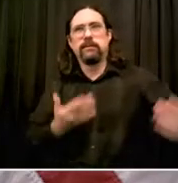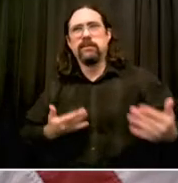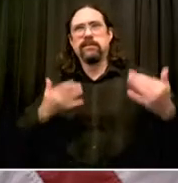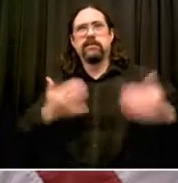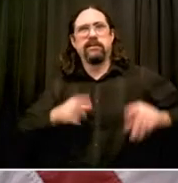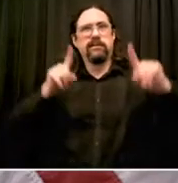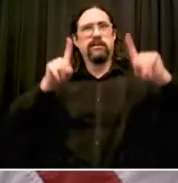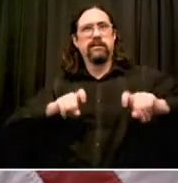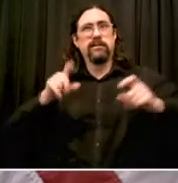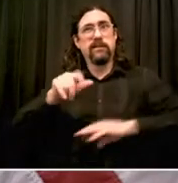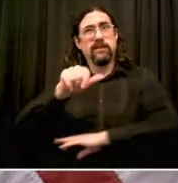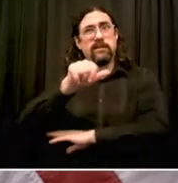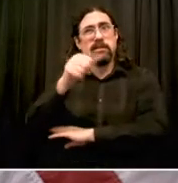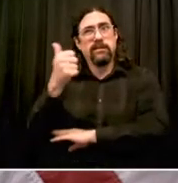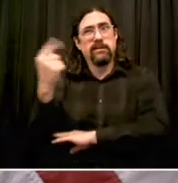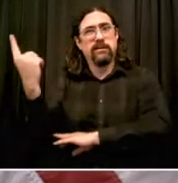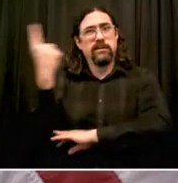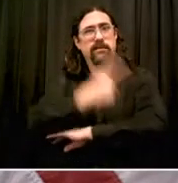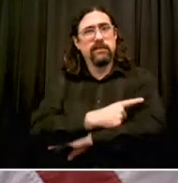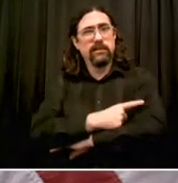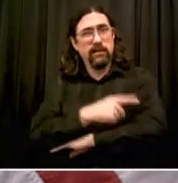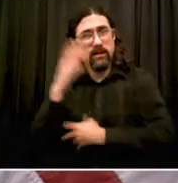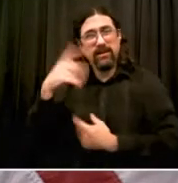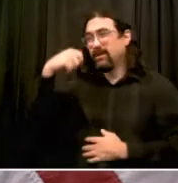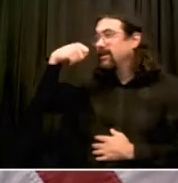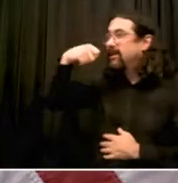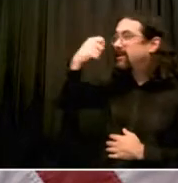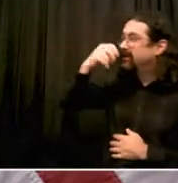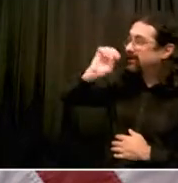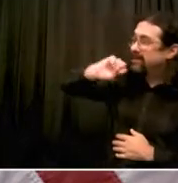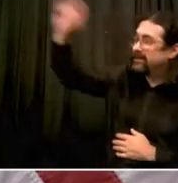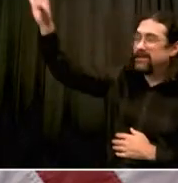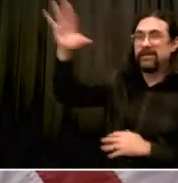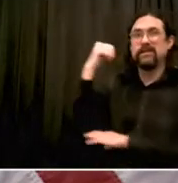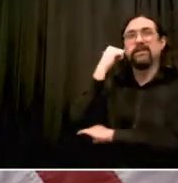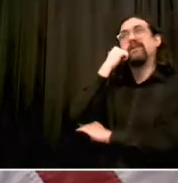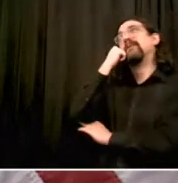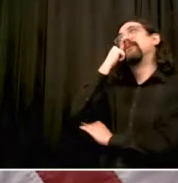these health and hospital tests? I've also heard that the